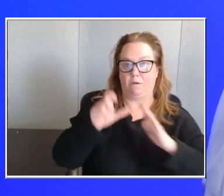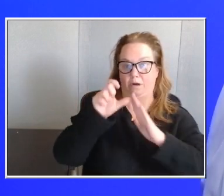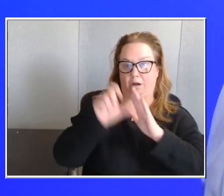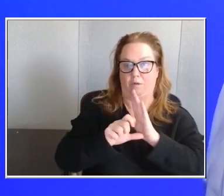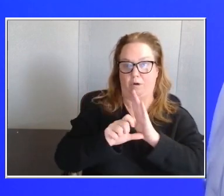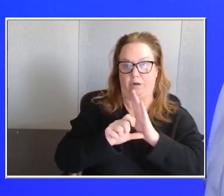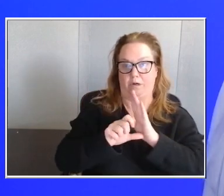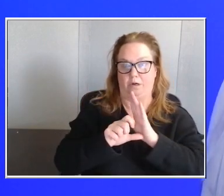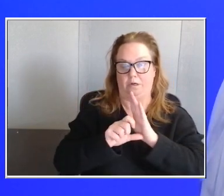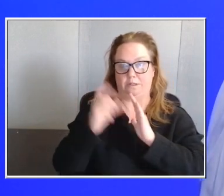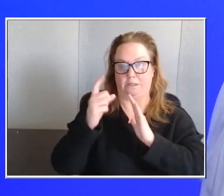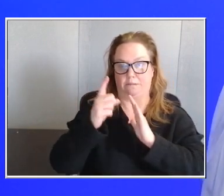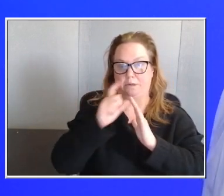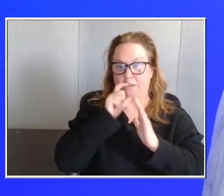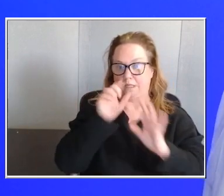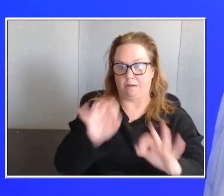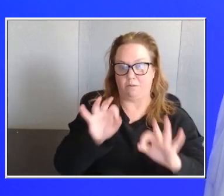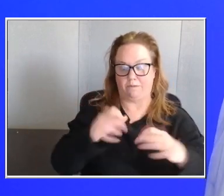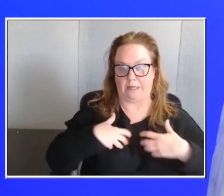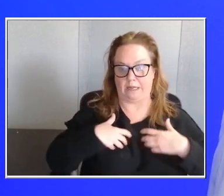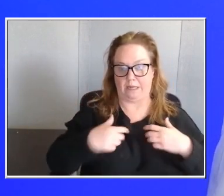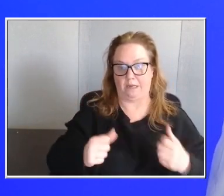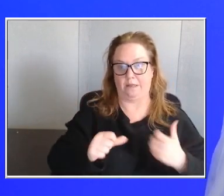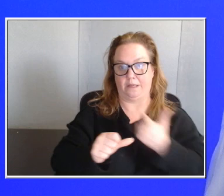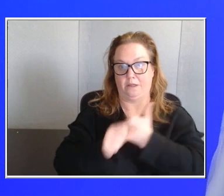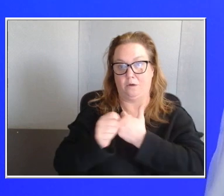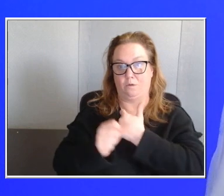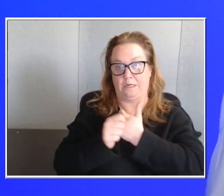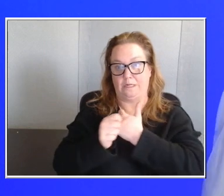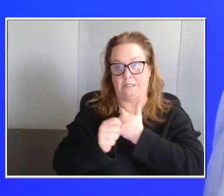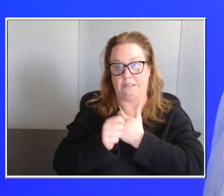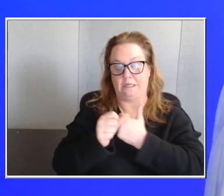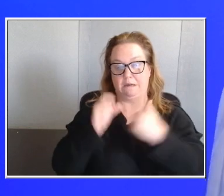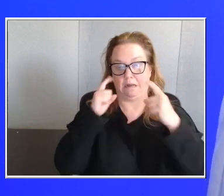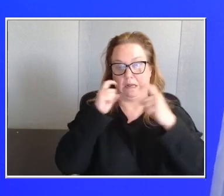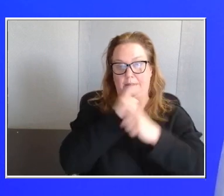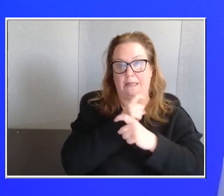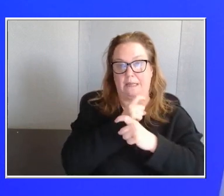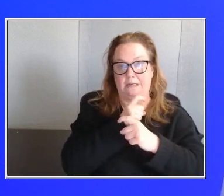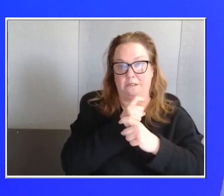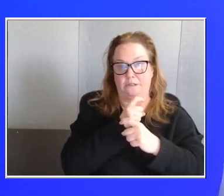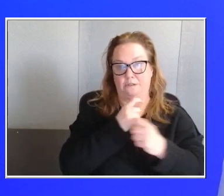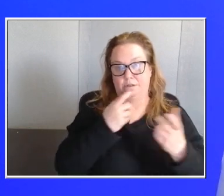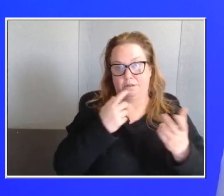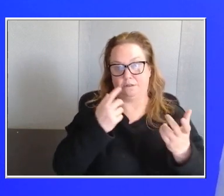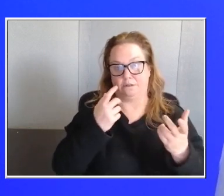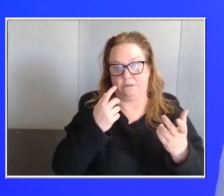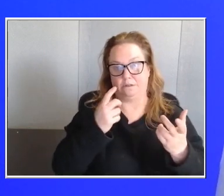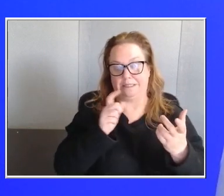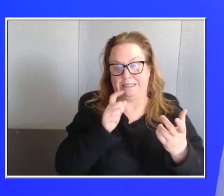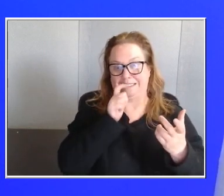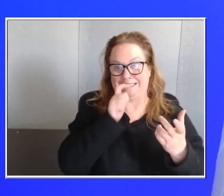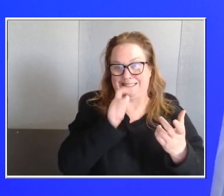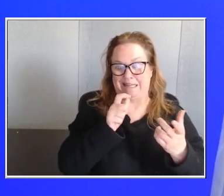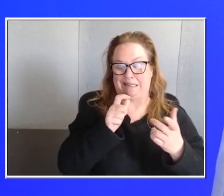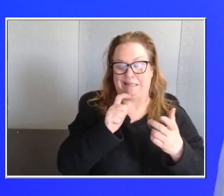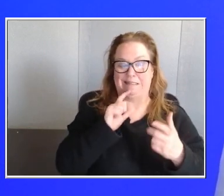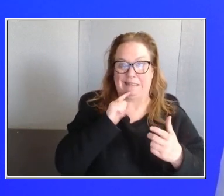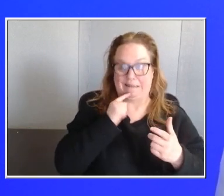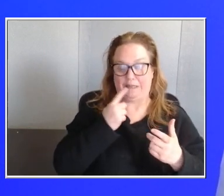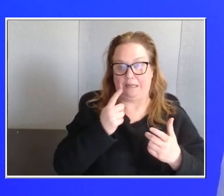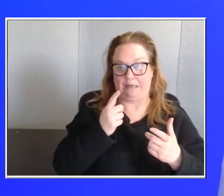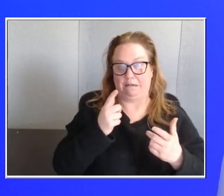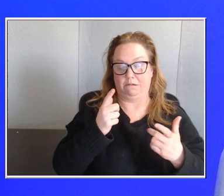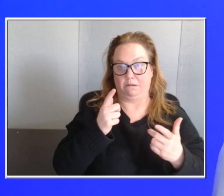who is not perfectly healthy. So their risk of a complication is not that significant once